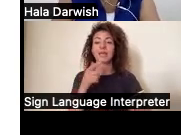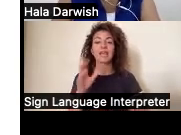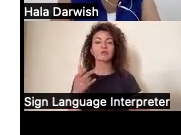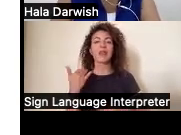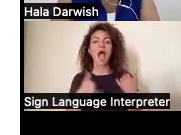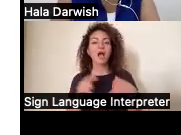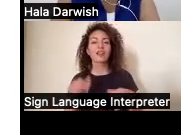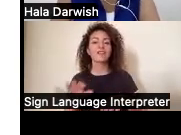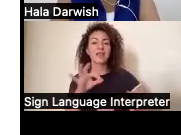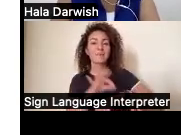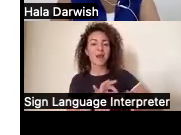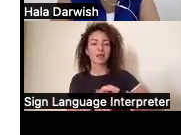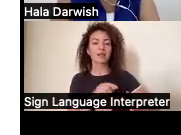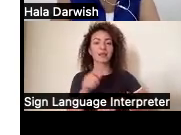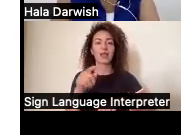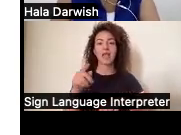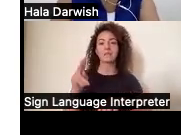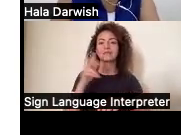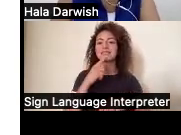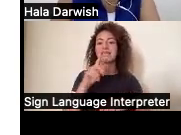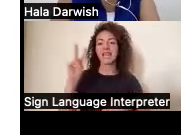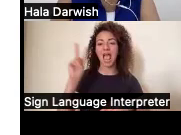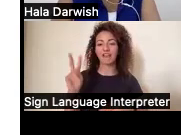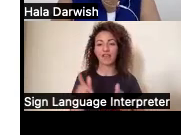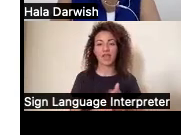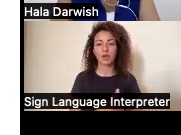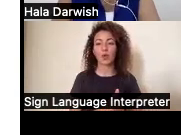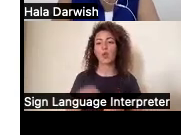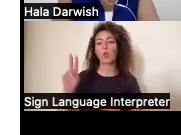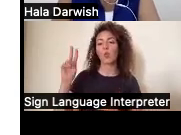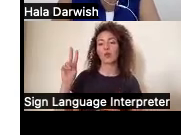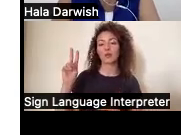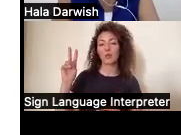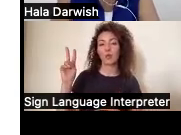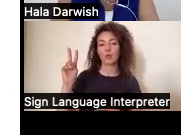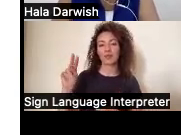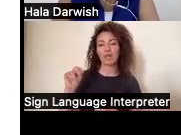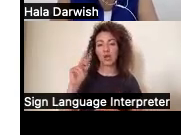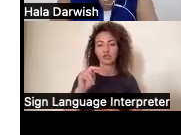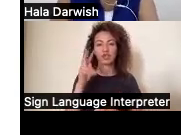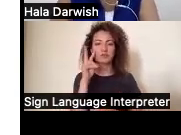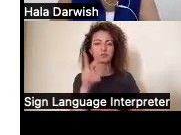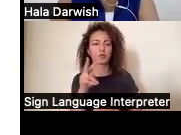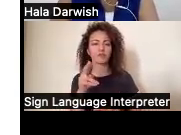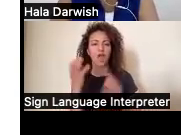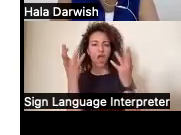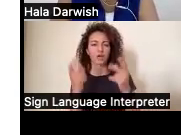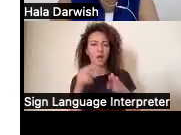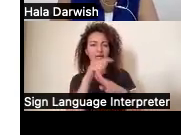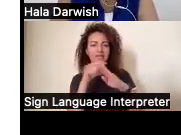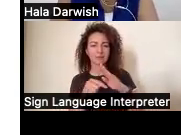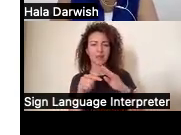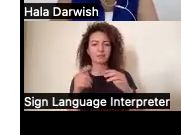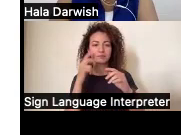2020, this is not updated yet, but it is it follows similar pattern where we see that